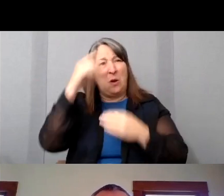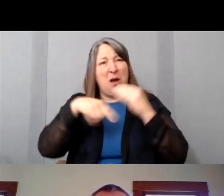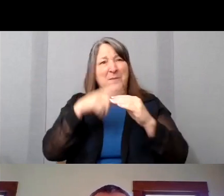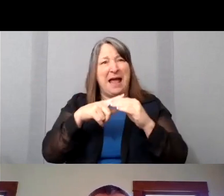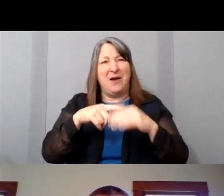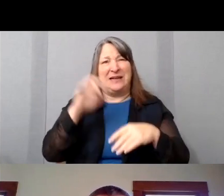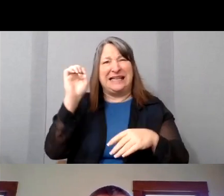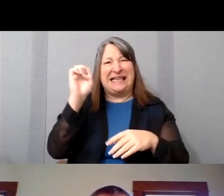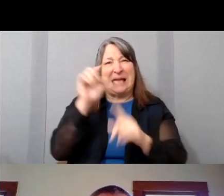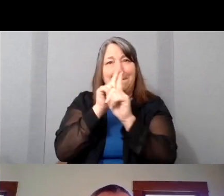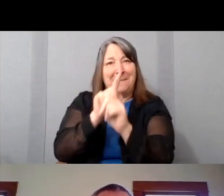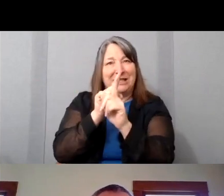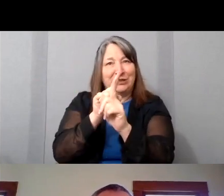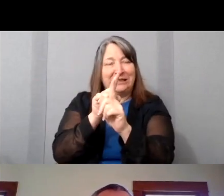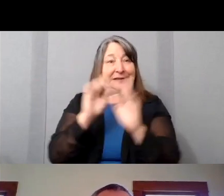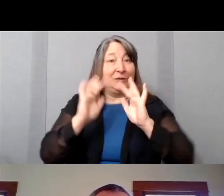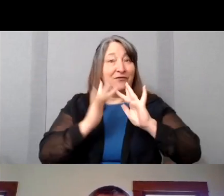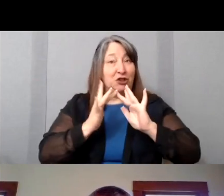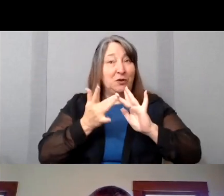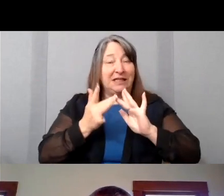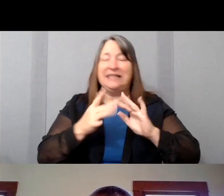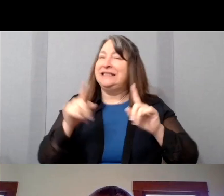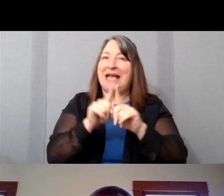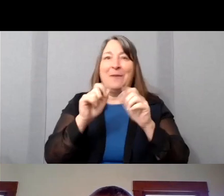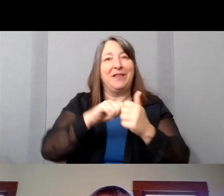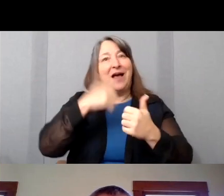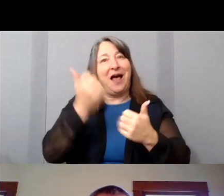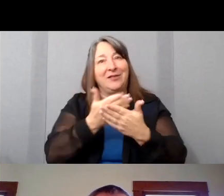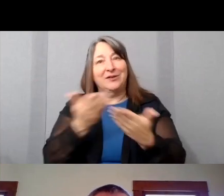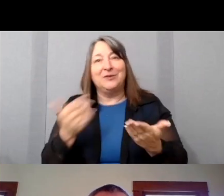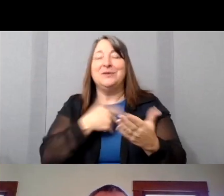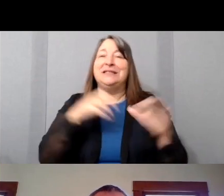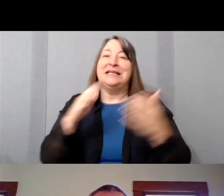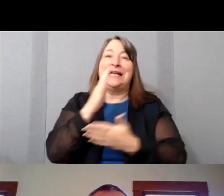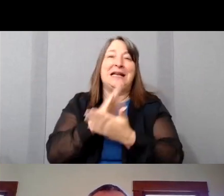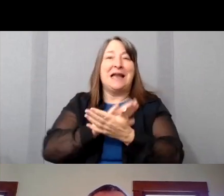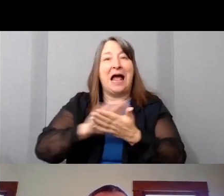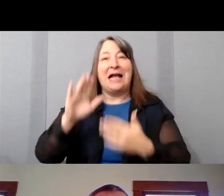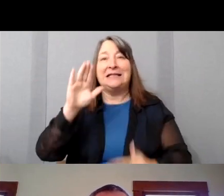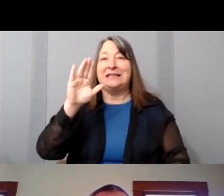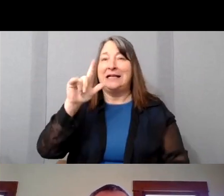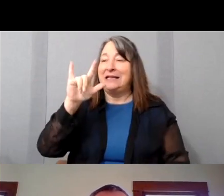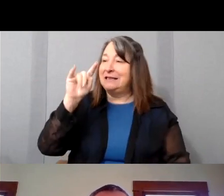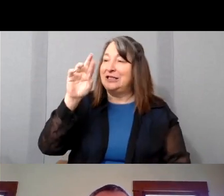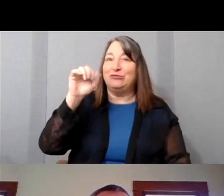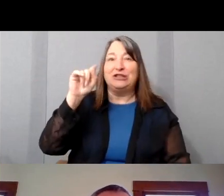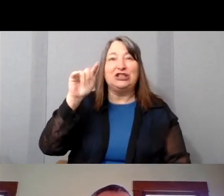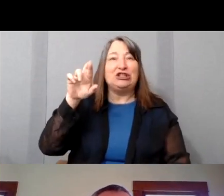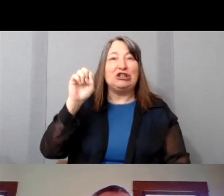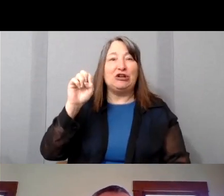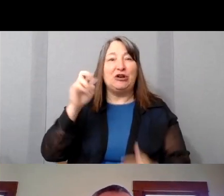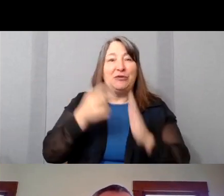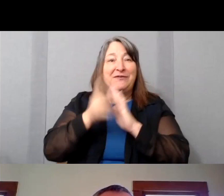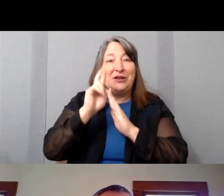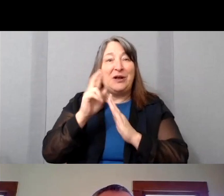virtually? Same with all these other supplements. We did a nice literature review. There was a little less to look at on